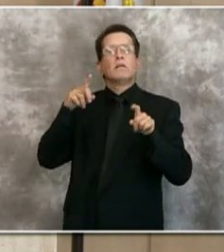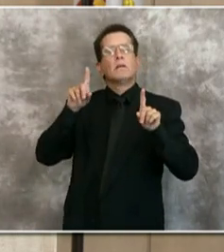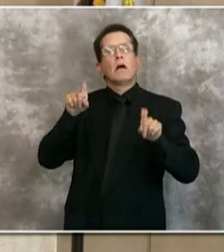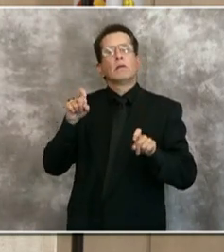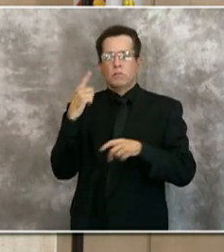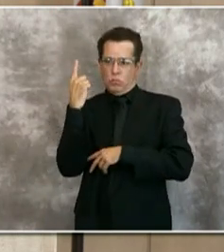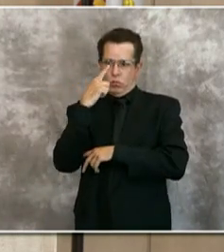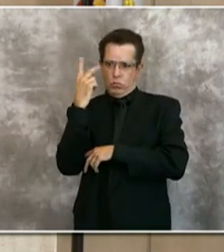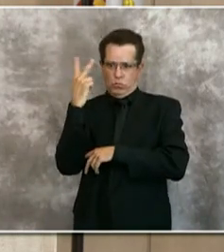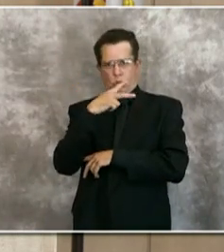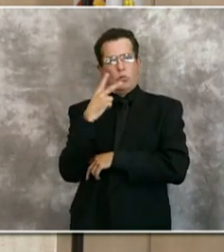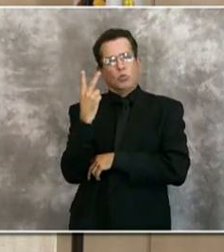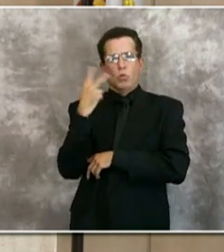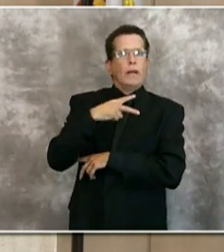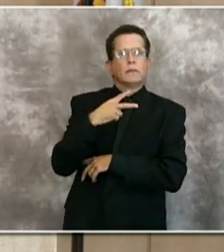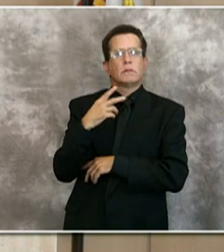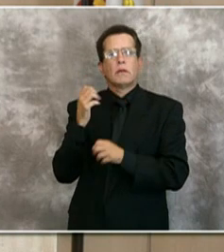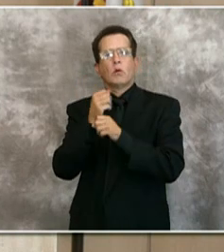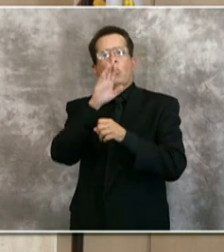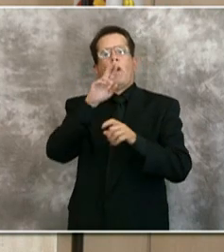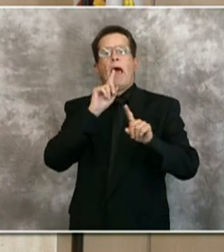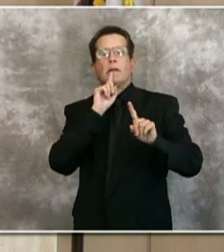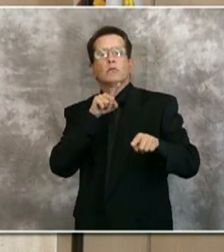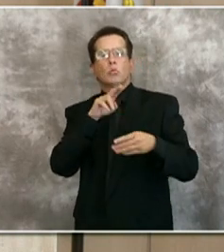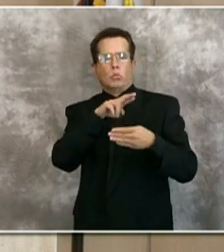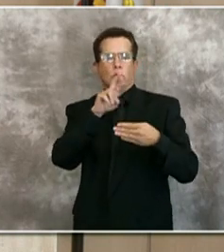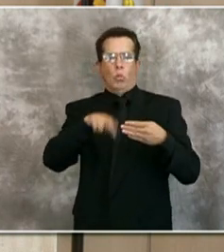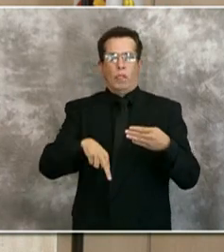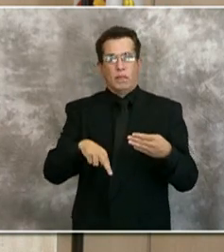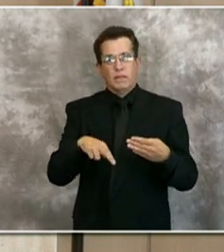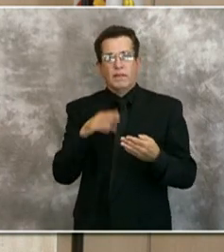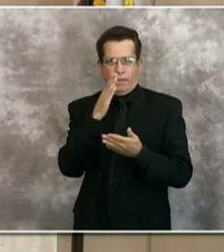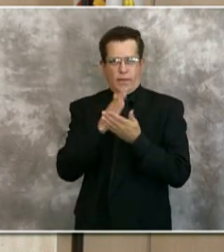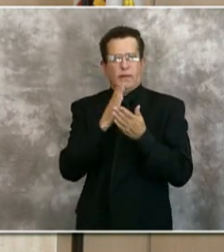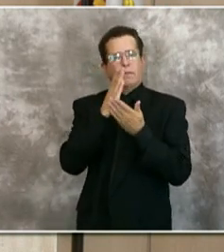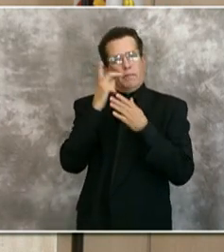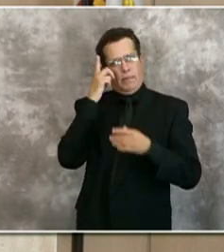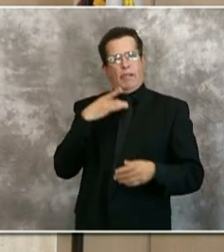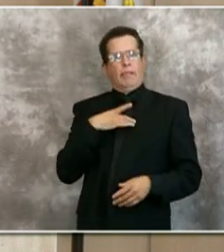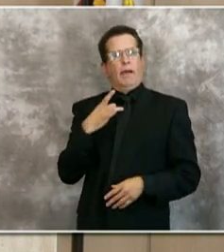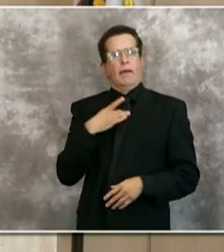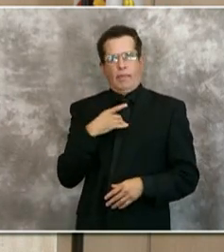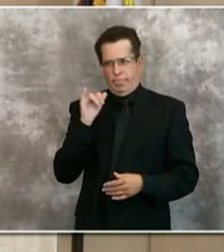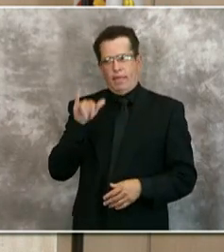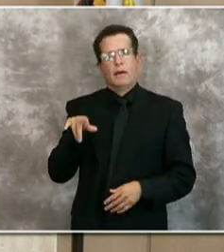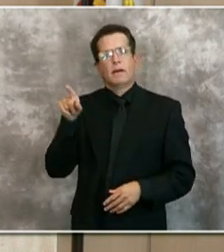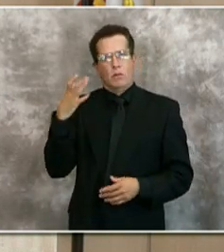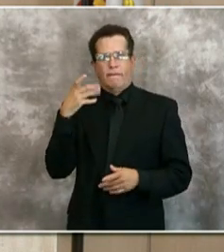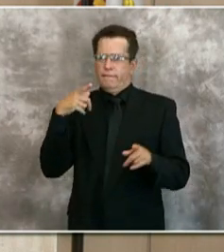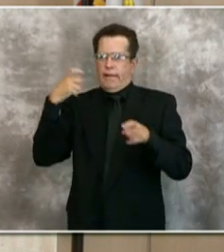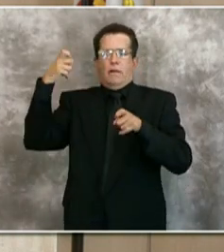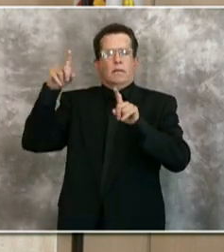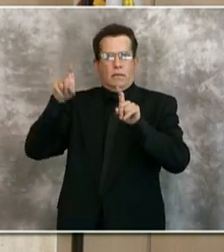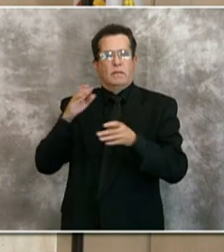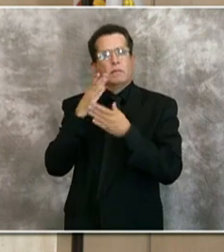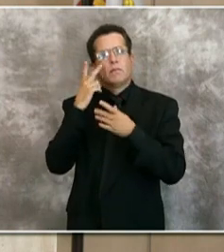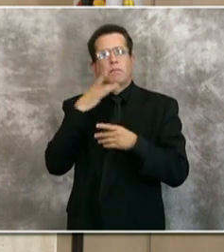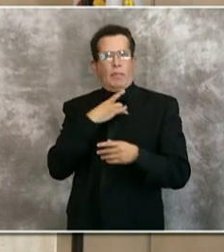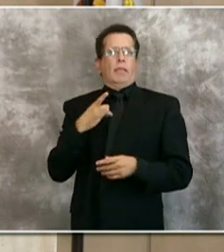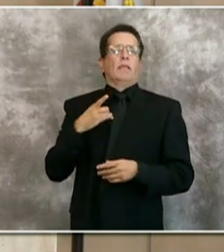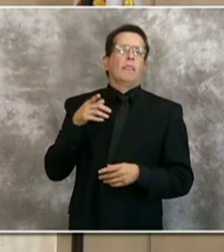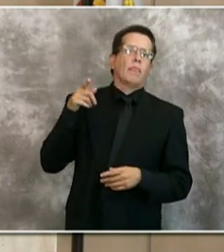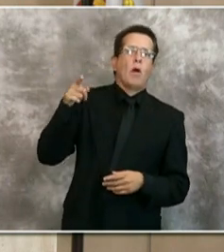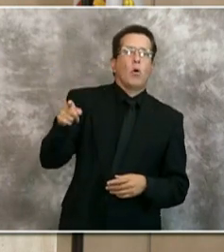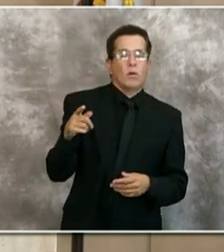are saying as soon as 2 to 3 days. And so I think that's the draw for a lot of people. So my